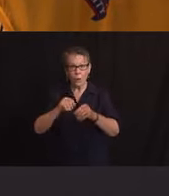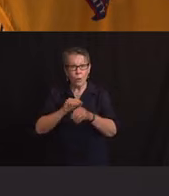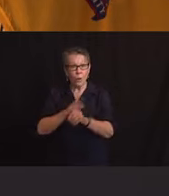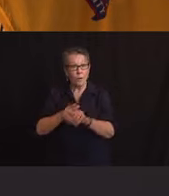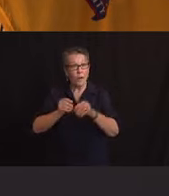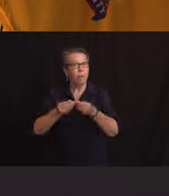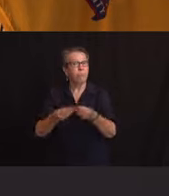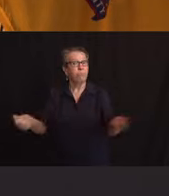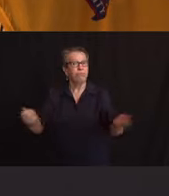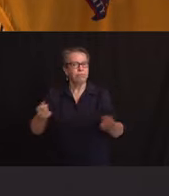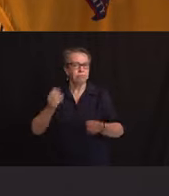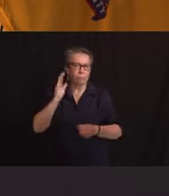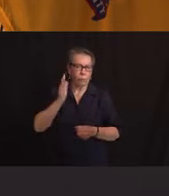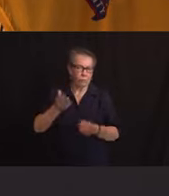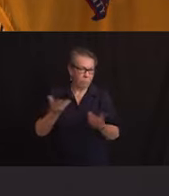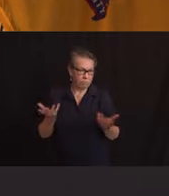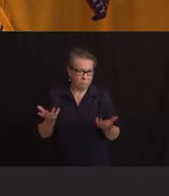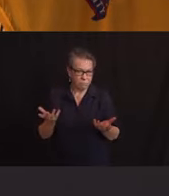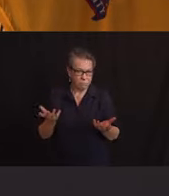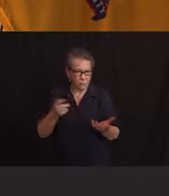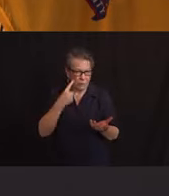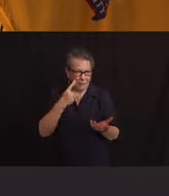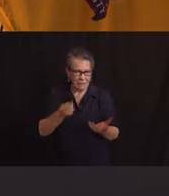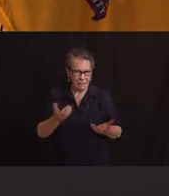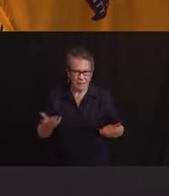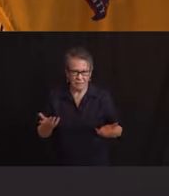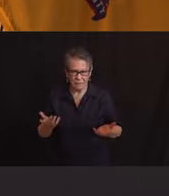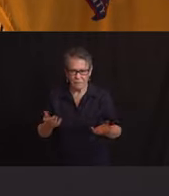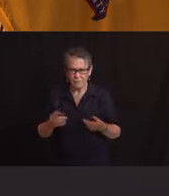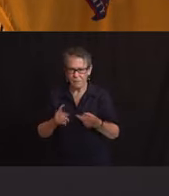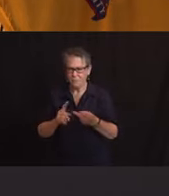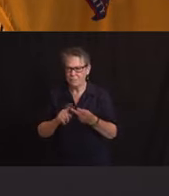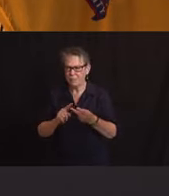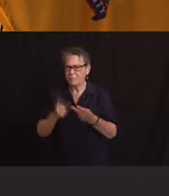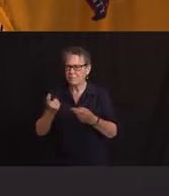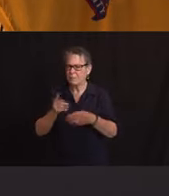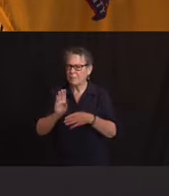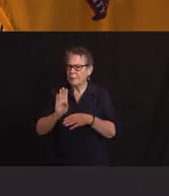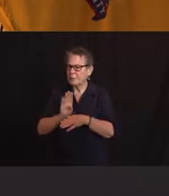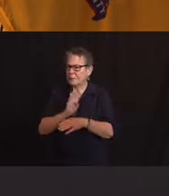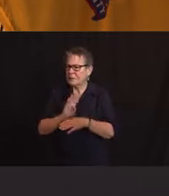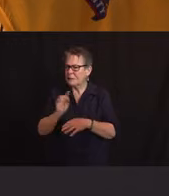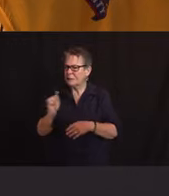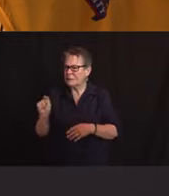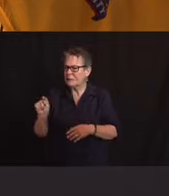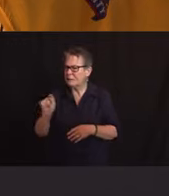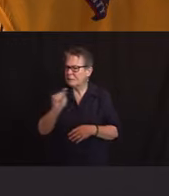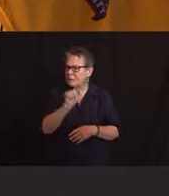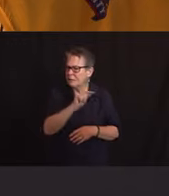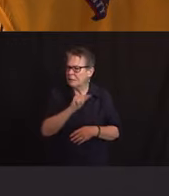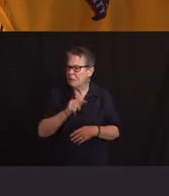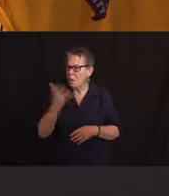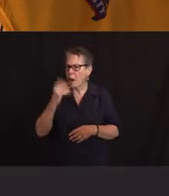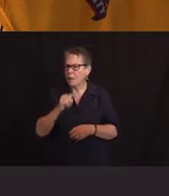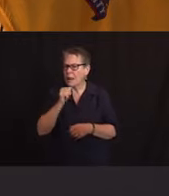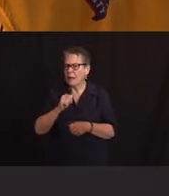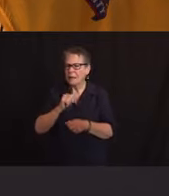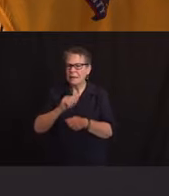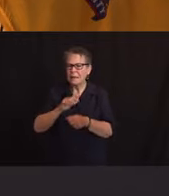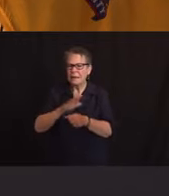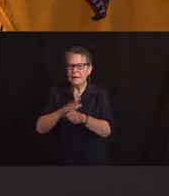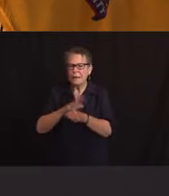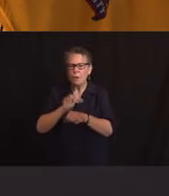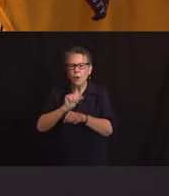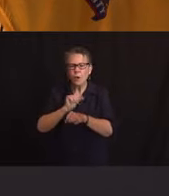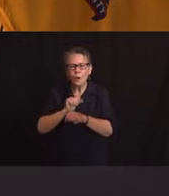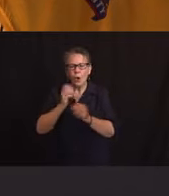Regarding this labor shortage that businesses are facing, what do you think is fueling that? Is it unemployment incentive, unemployment bonuses keeping people home,